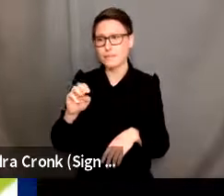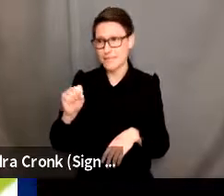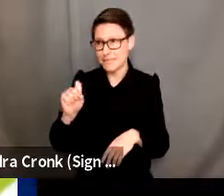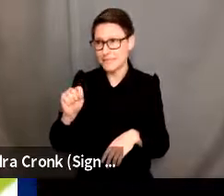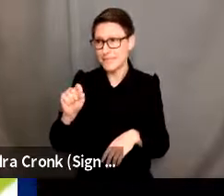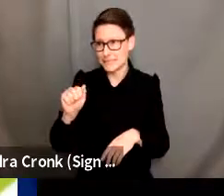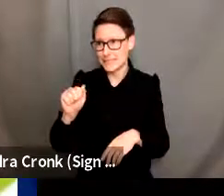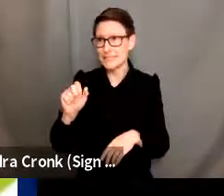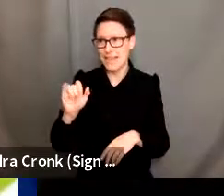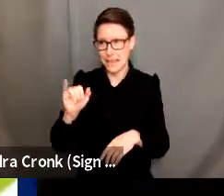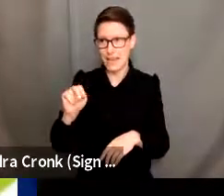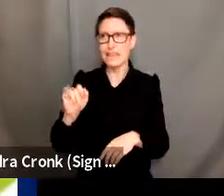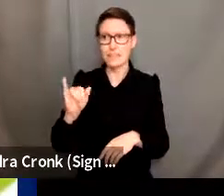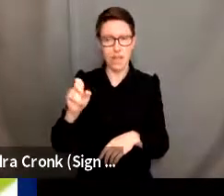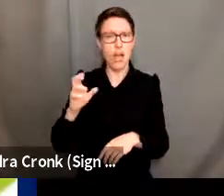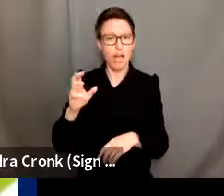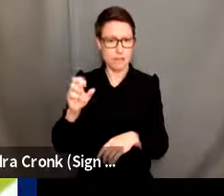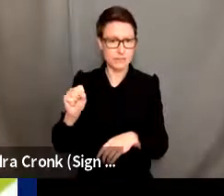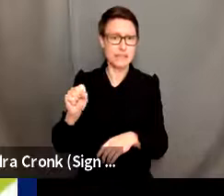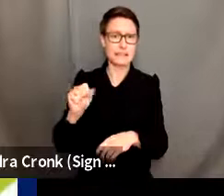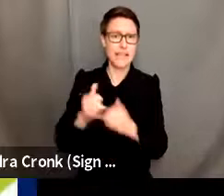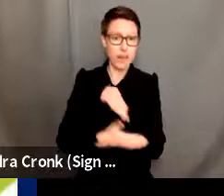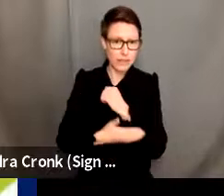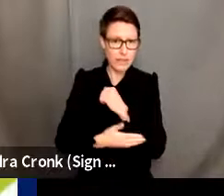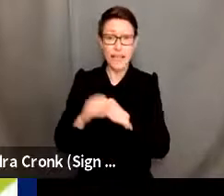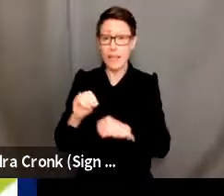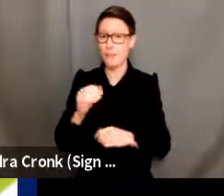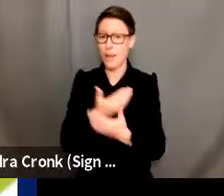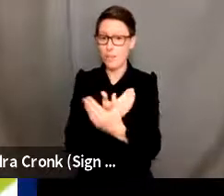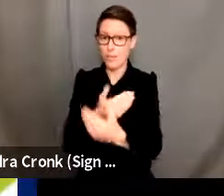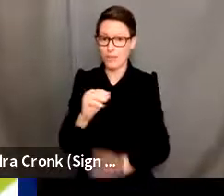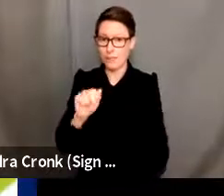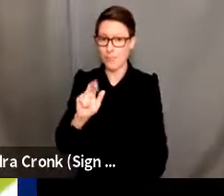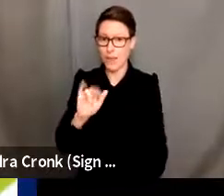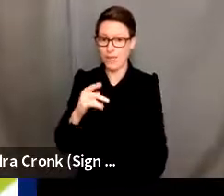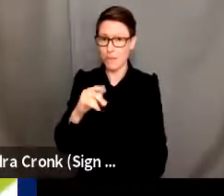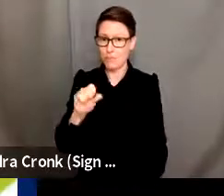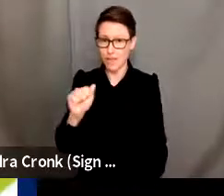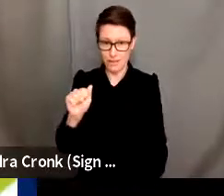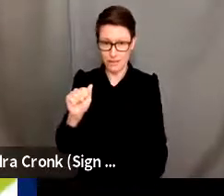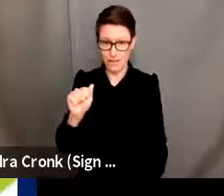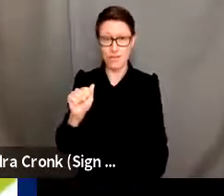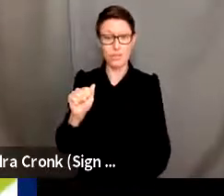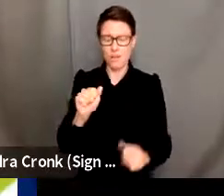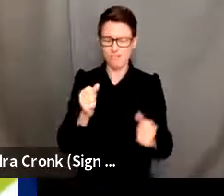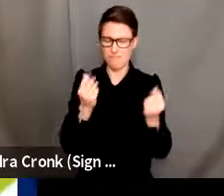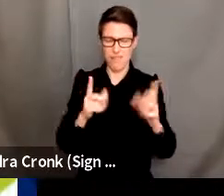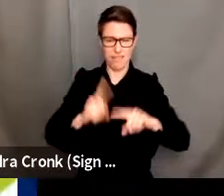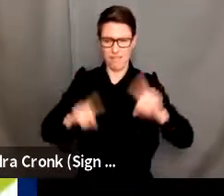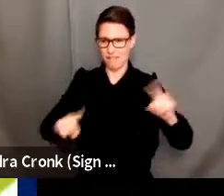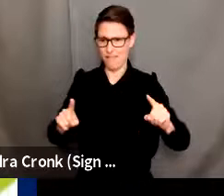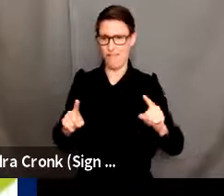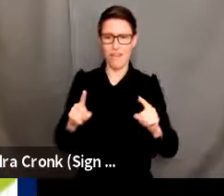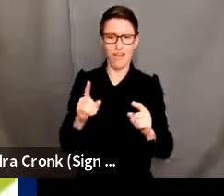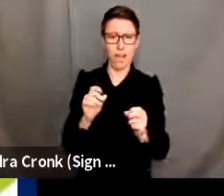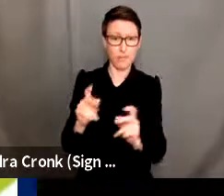And we're all about volunteering. We're about matching volunteers to a volunteer opportunity. So